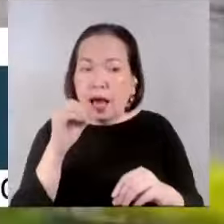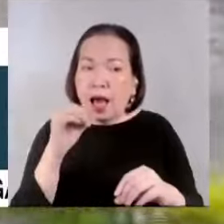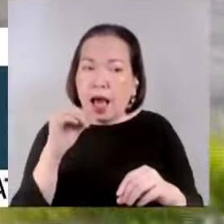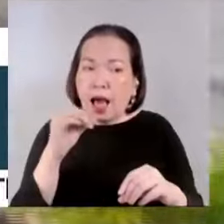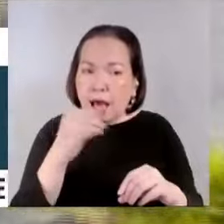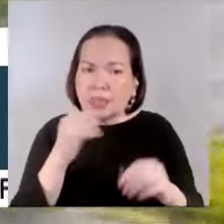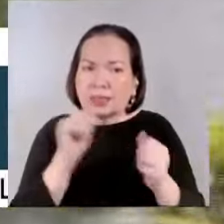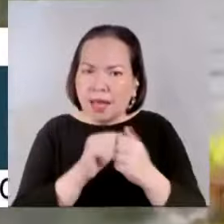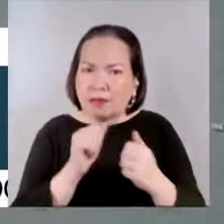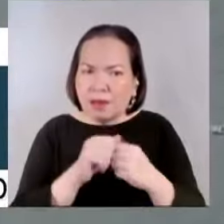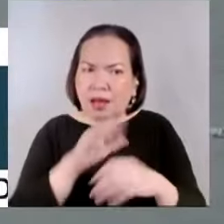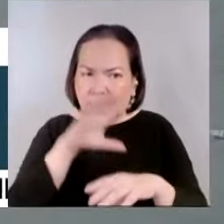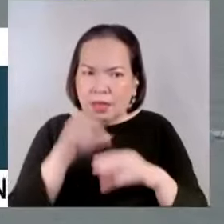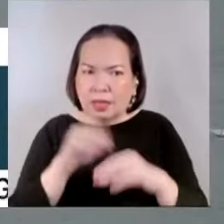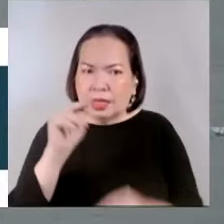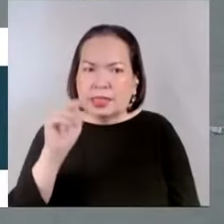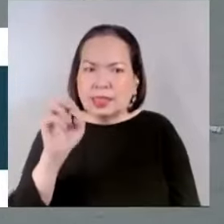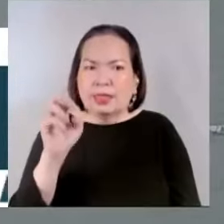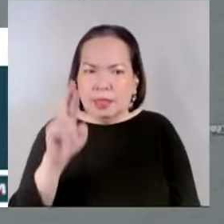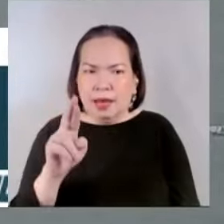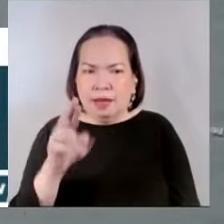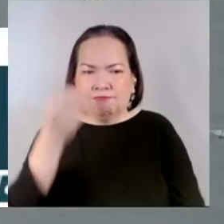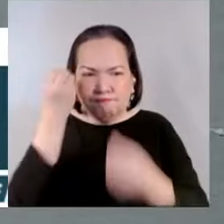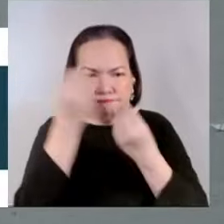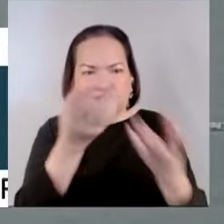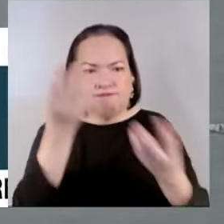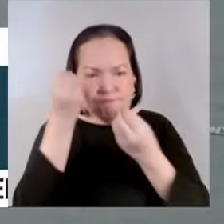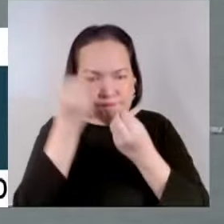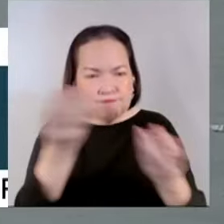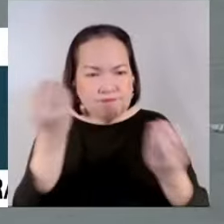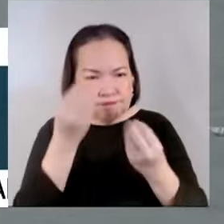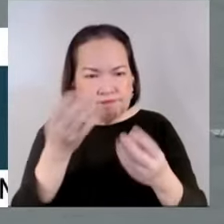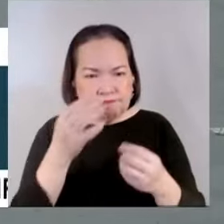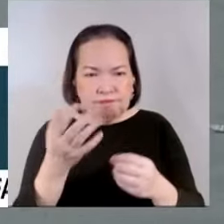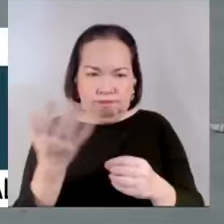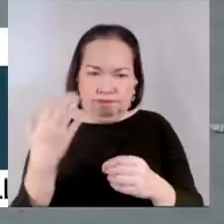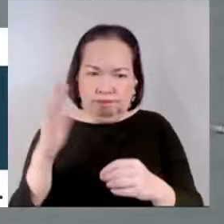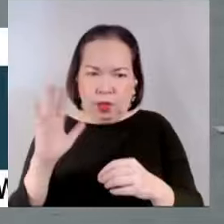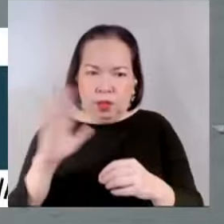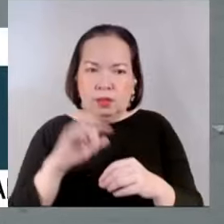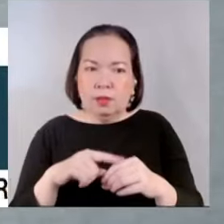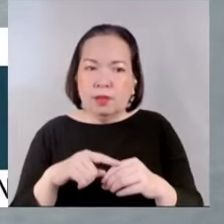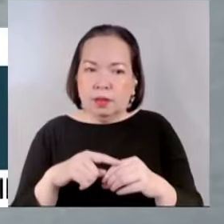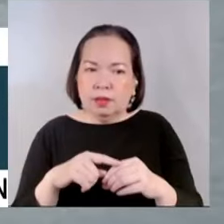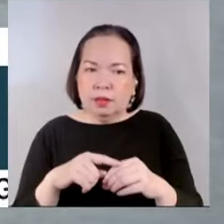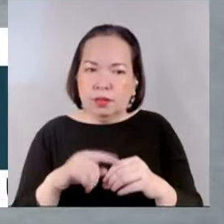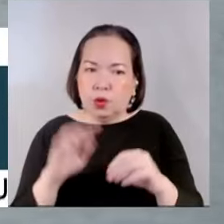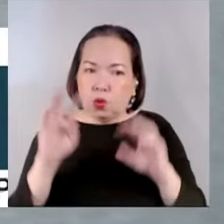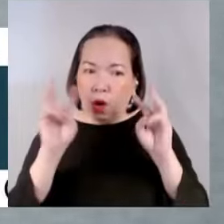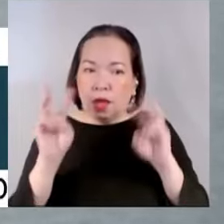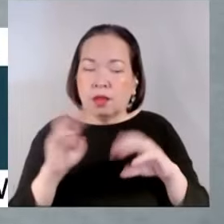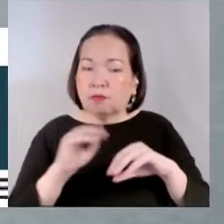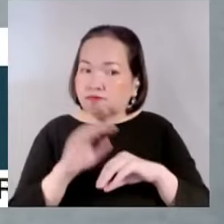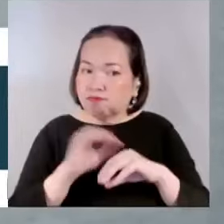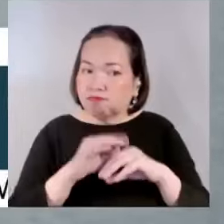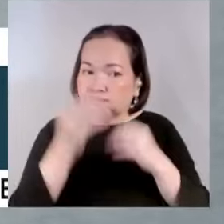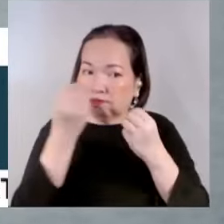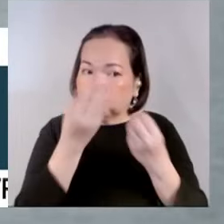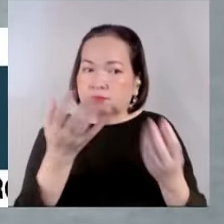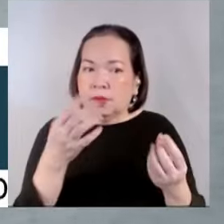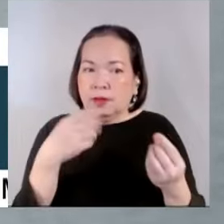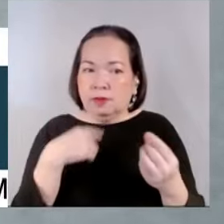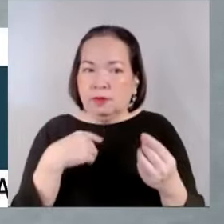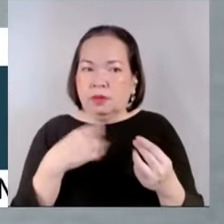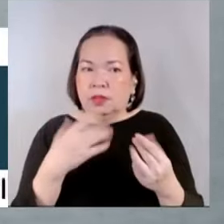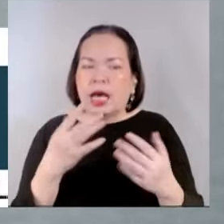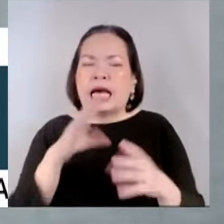already included. So we're also, based on the weather advisories that we're releasing, we're also expecting that Metro